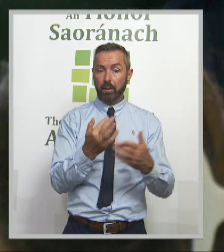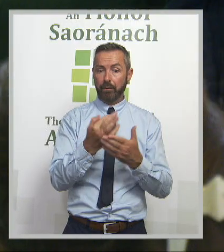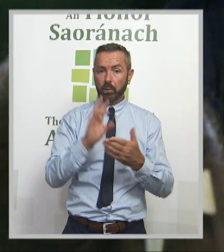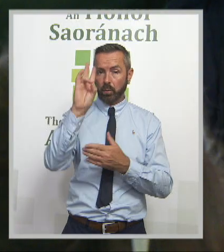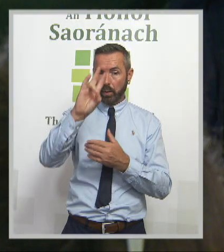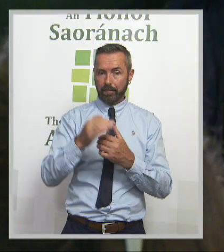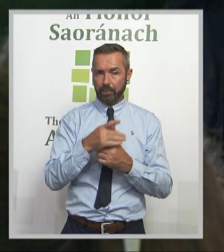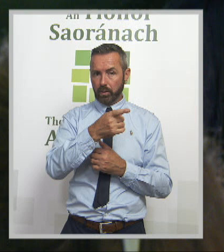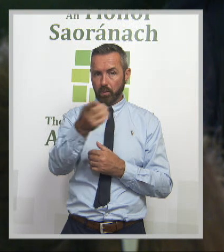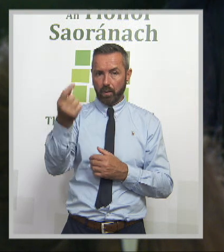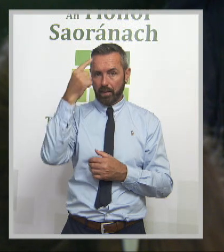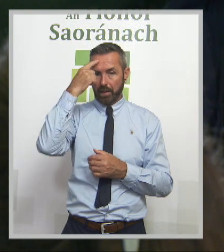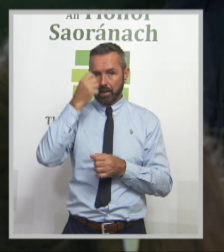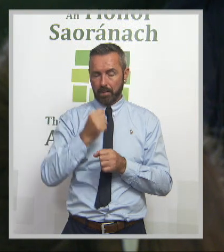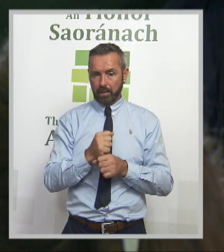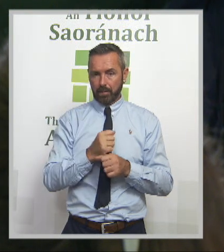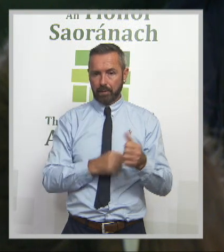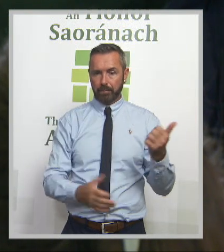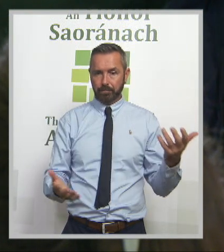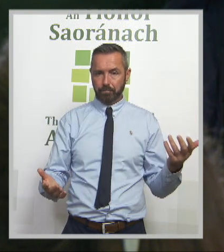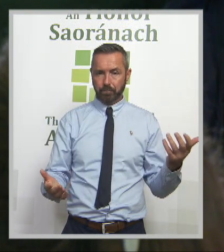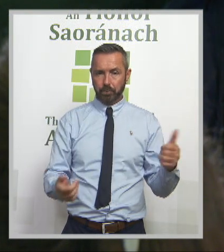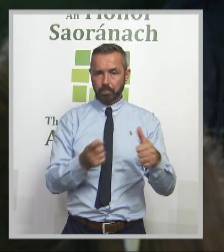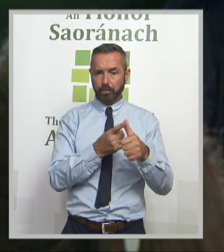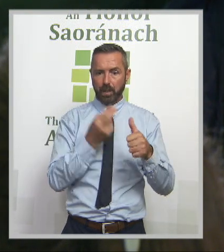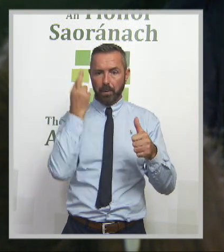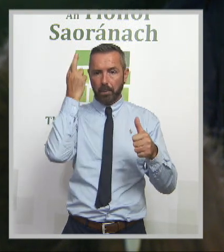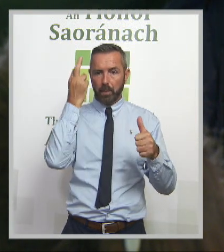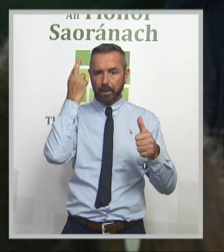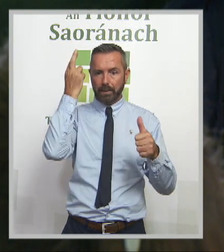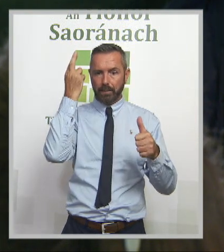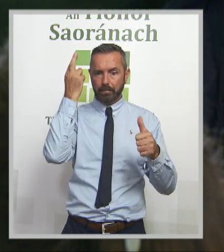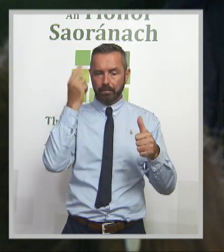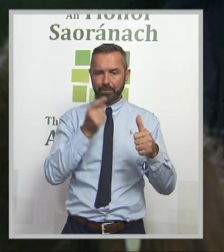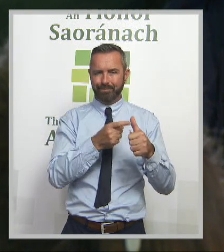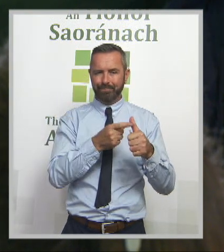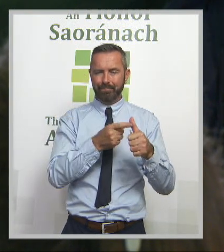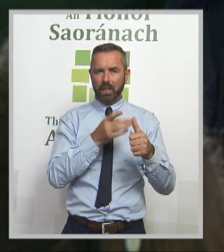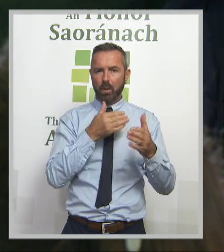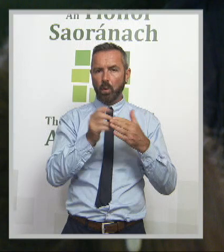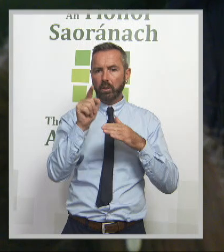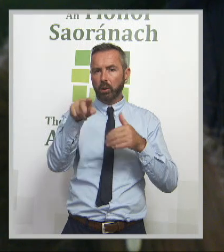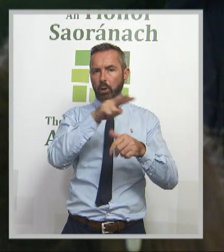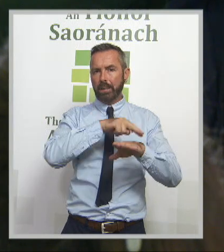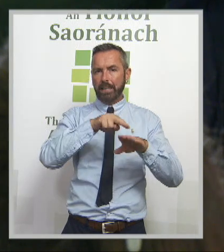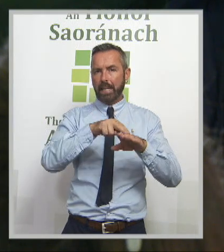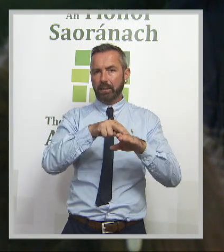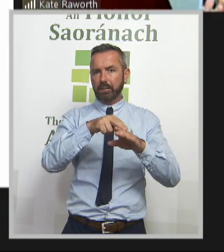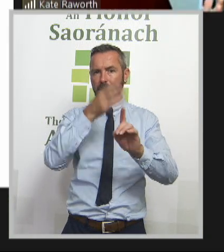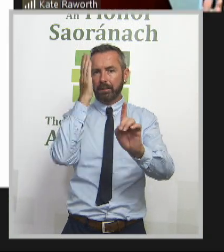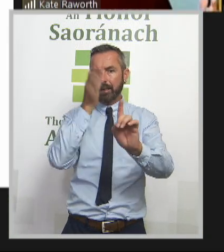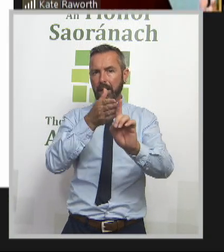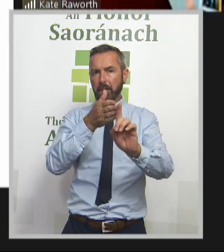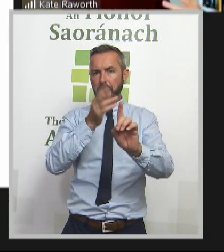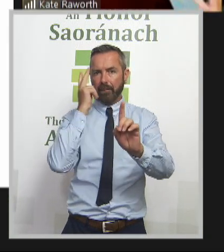to really embed the ideas from each one. So the purpose, what is your nation's purpose, its vision for the